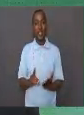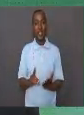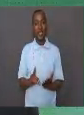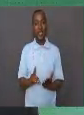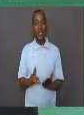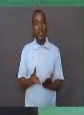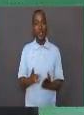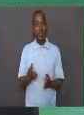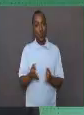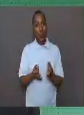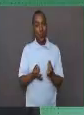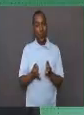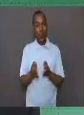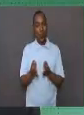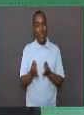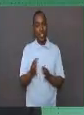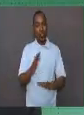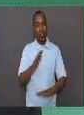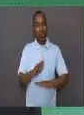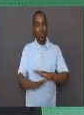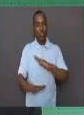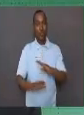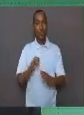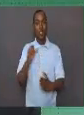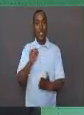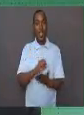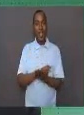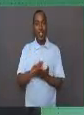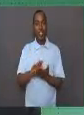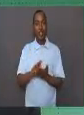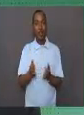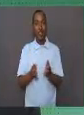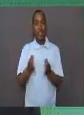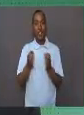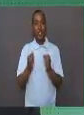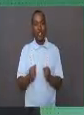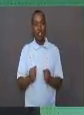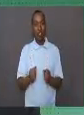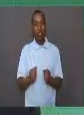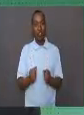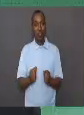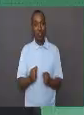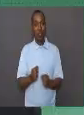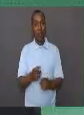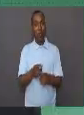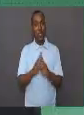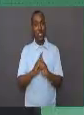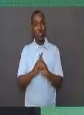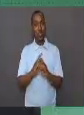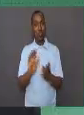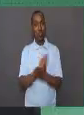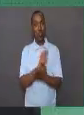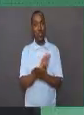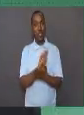please explain the process of sterilization? Write your answer on a piece